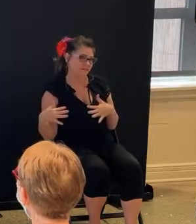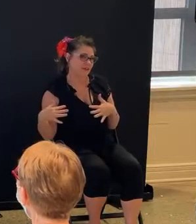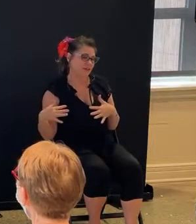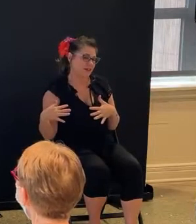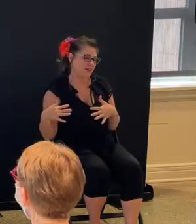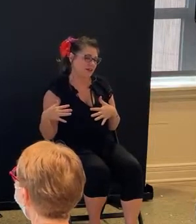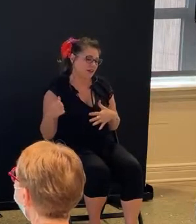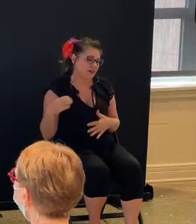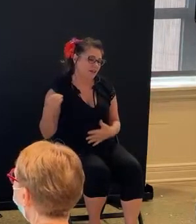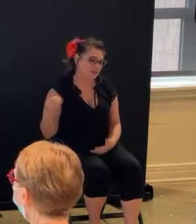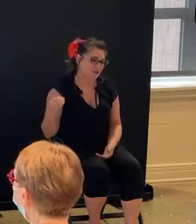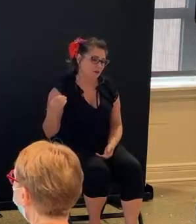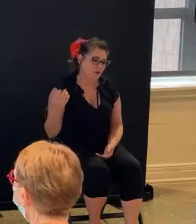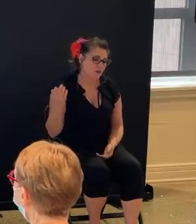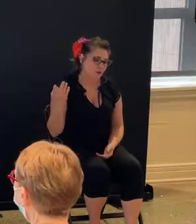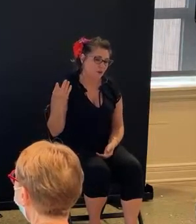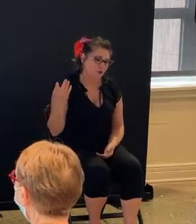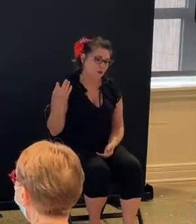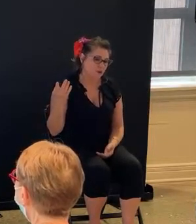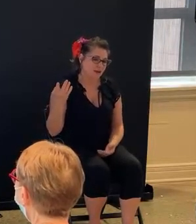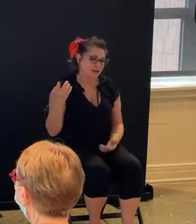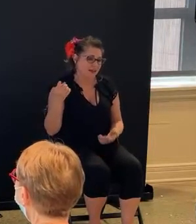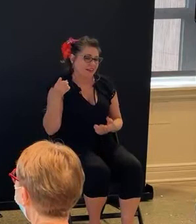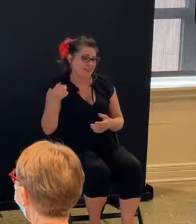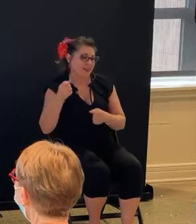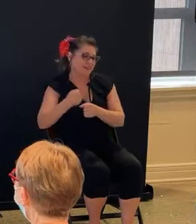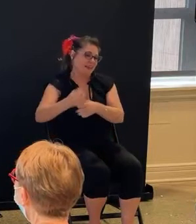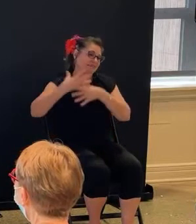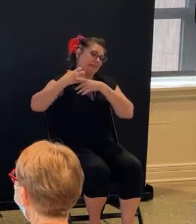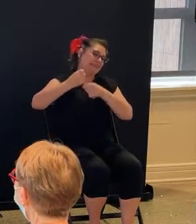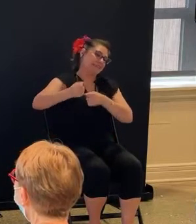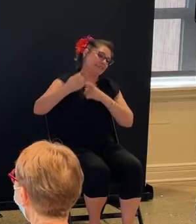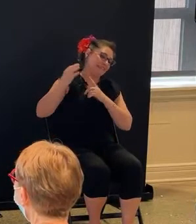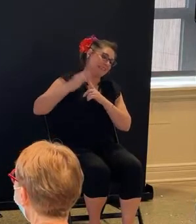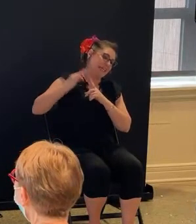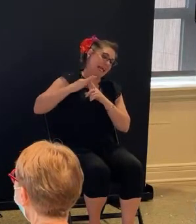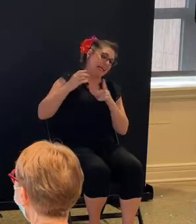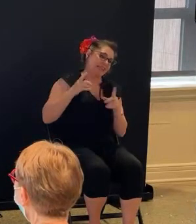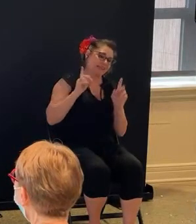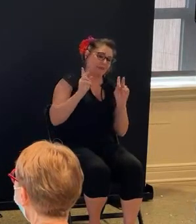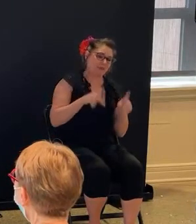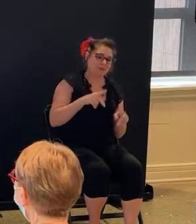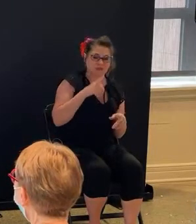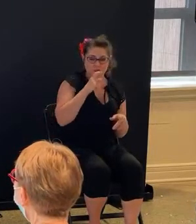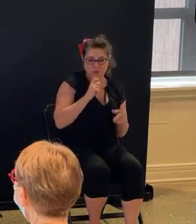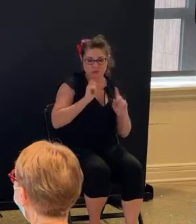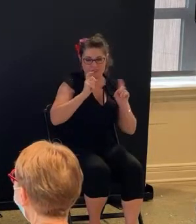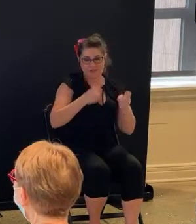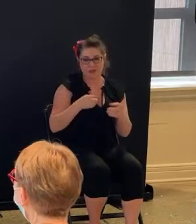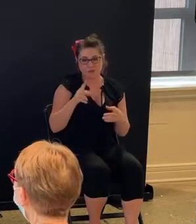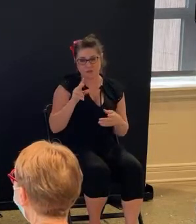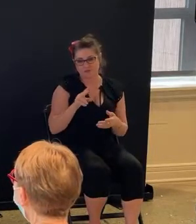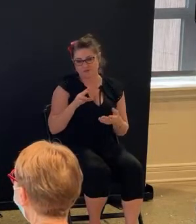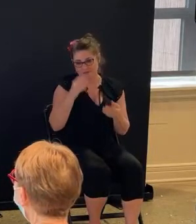with these sorts of outcomes where you're attacking the messenger. And so